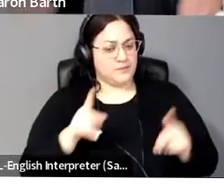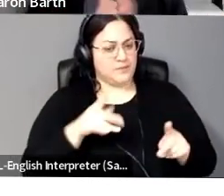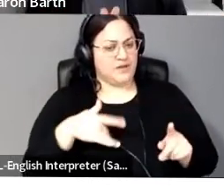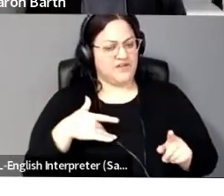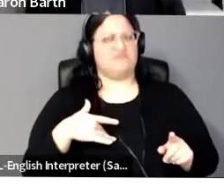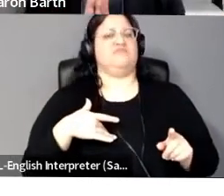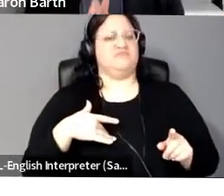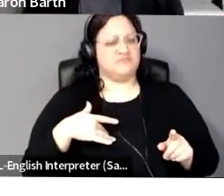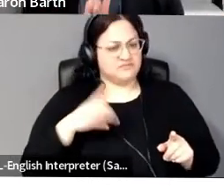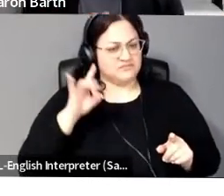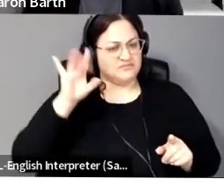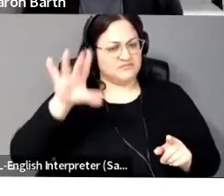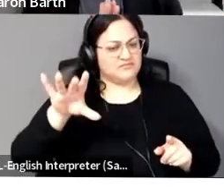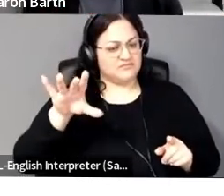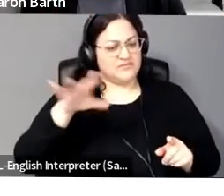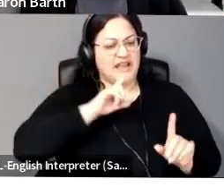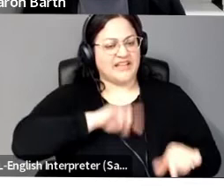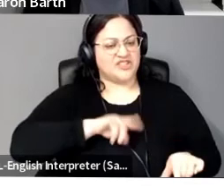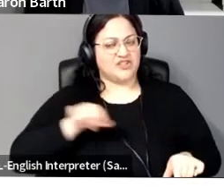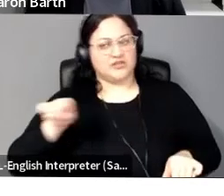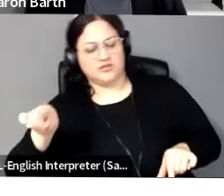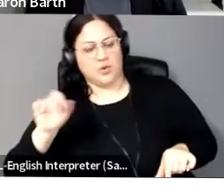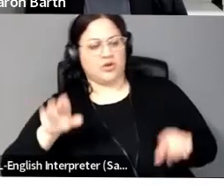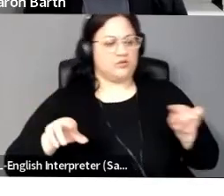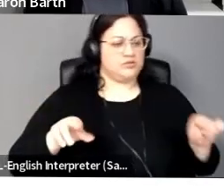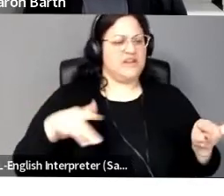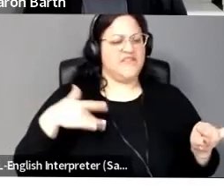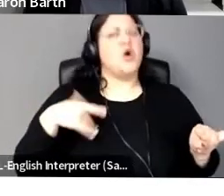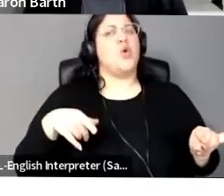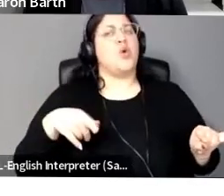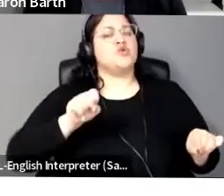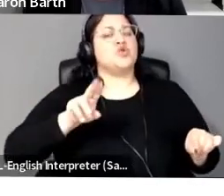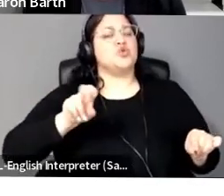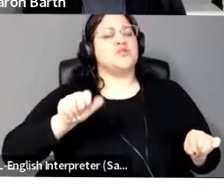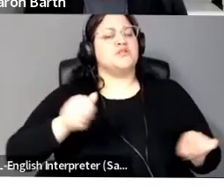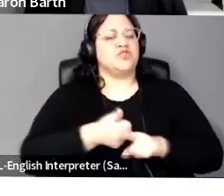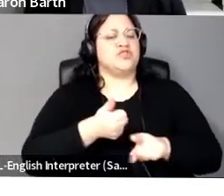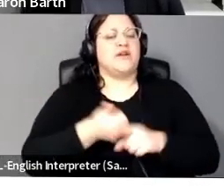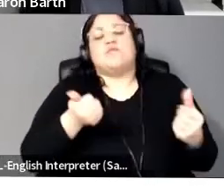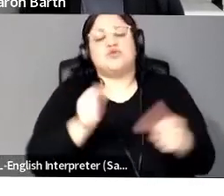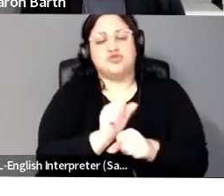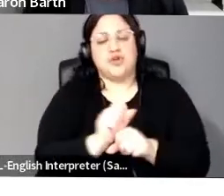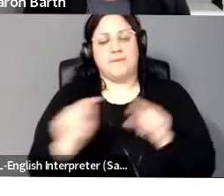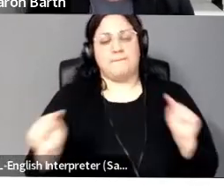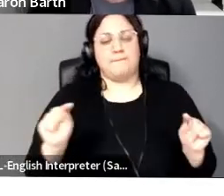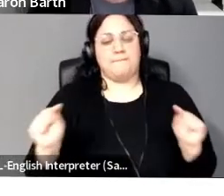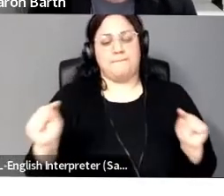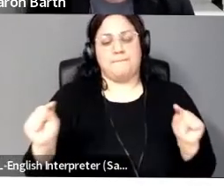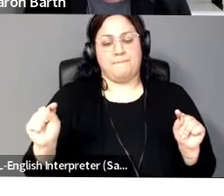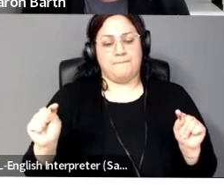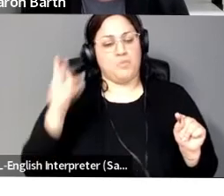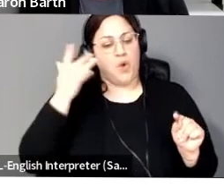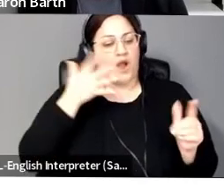Why did you give your answer? Think back to what went through your head at the time of me posing this question. How did you come to your